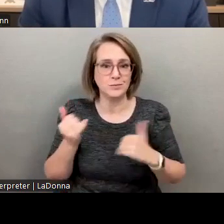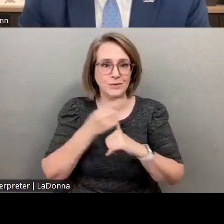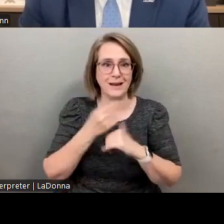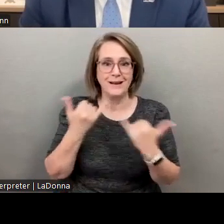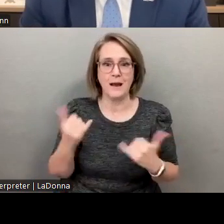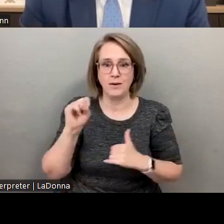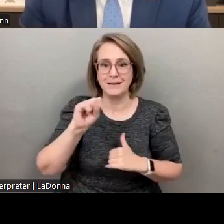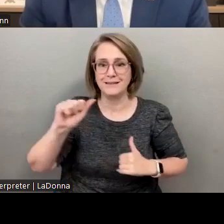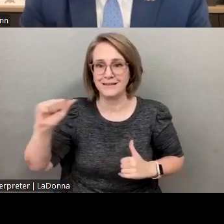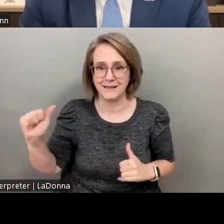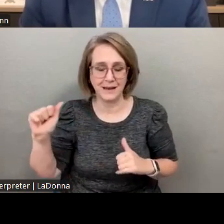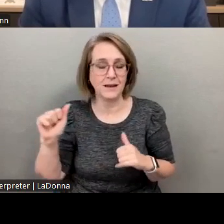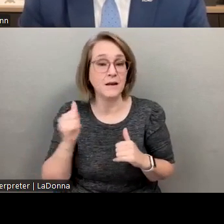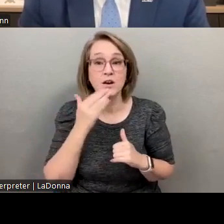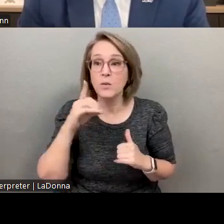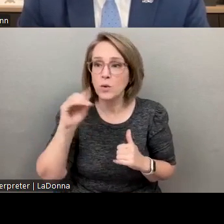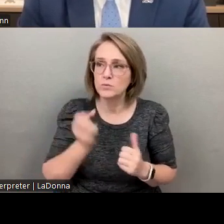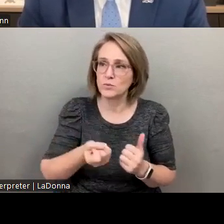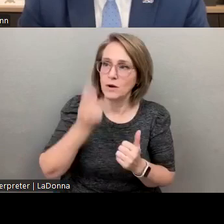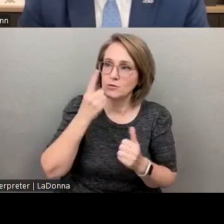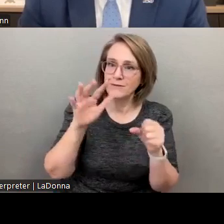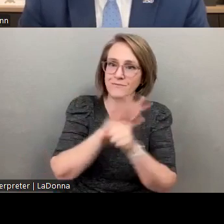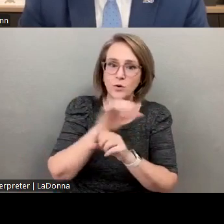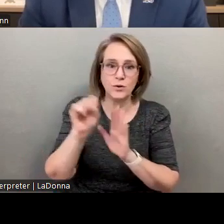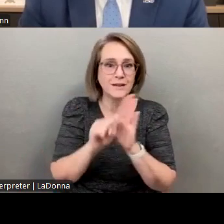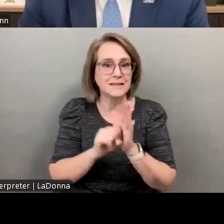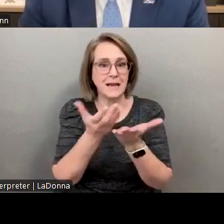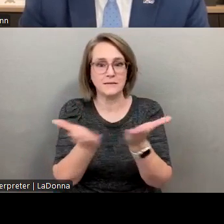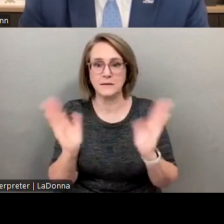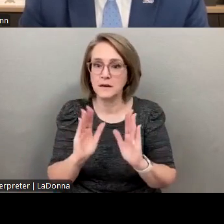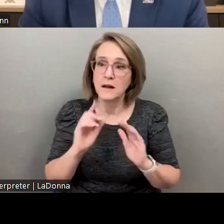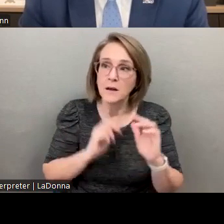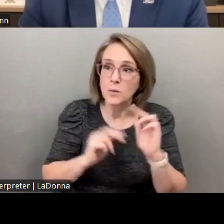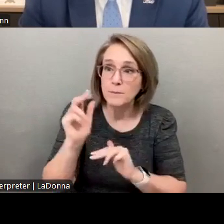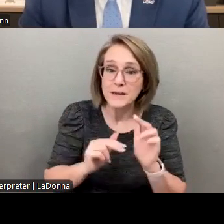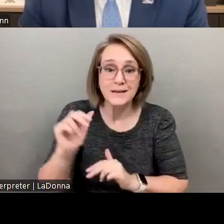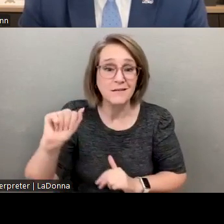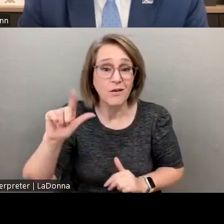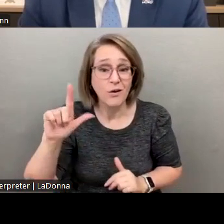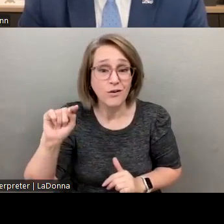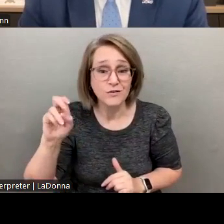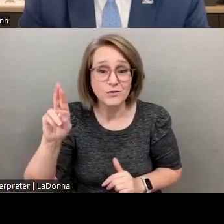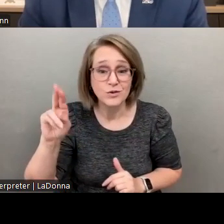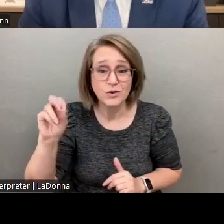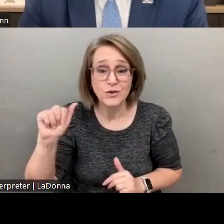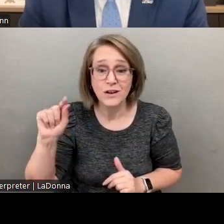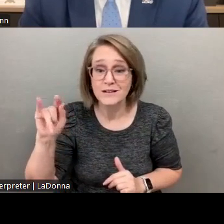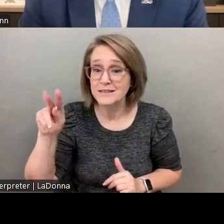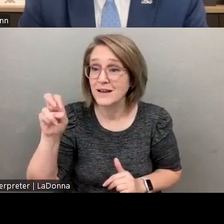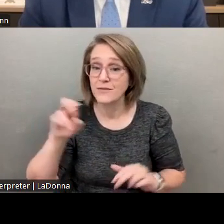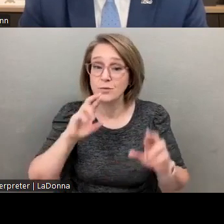Colorado to better understand the complete landscape, to make sure that we're building programs like alternative responses, co-responders, mental health and